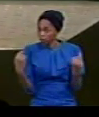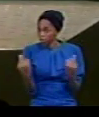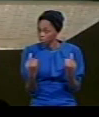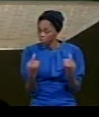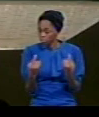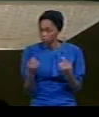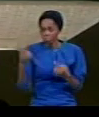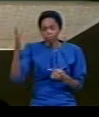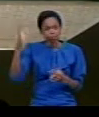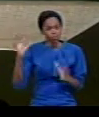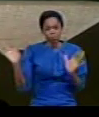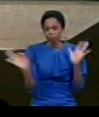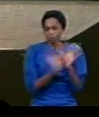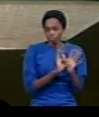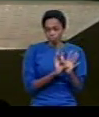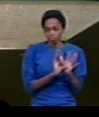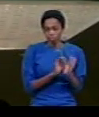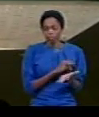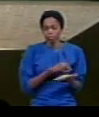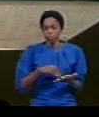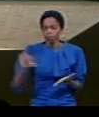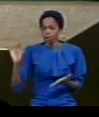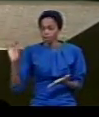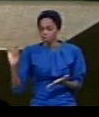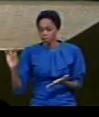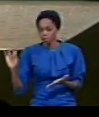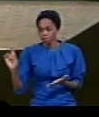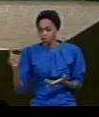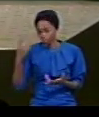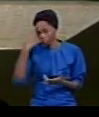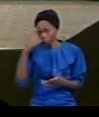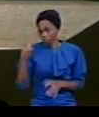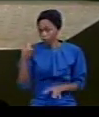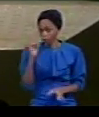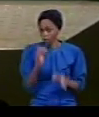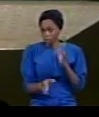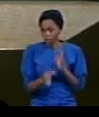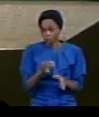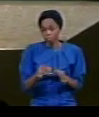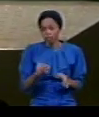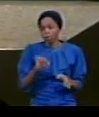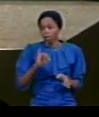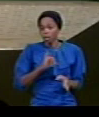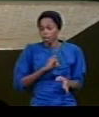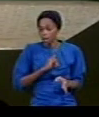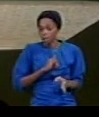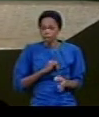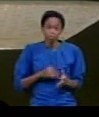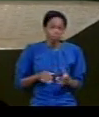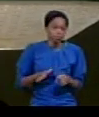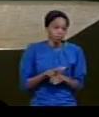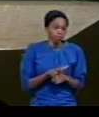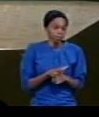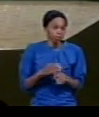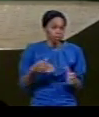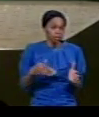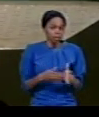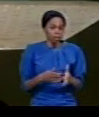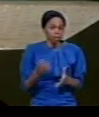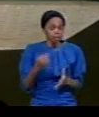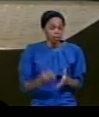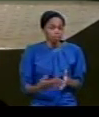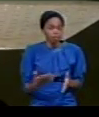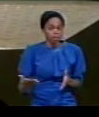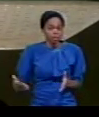God forbid. Verse 18, for if I build again the things